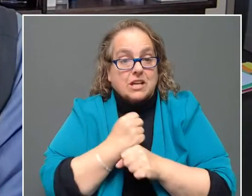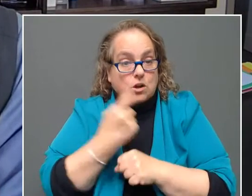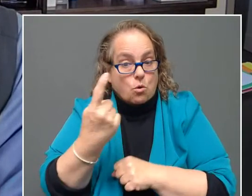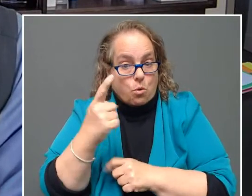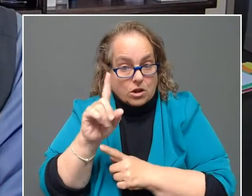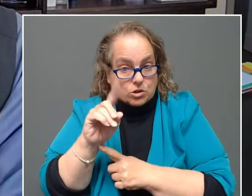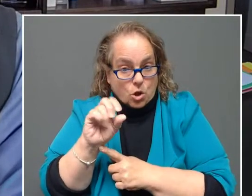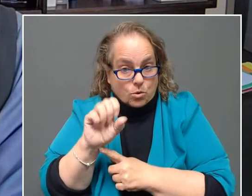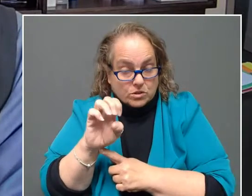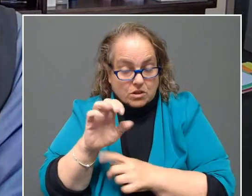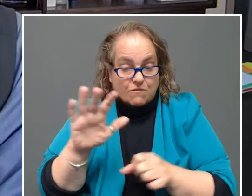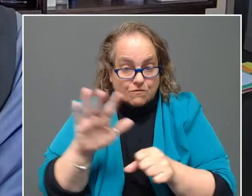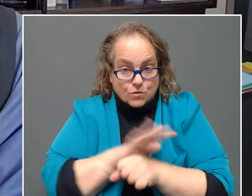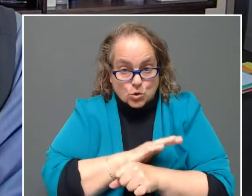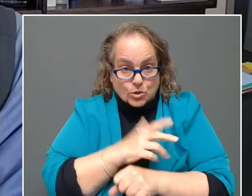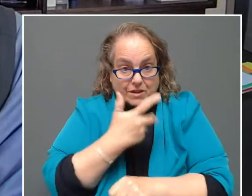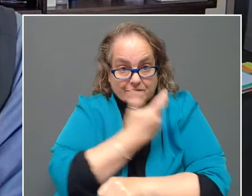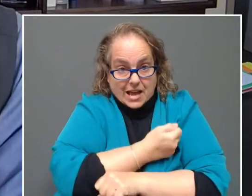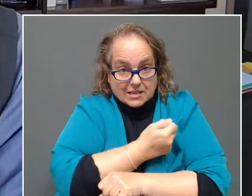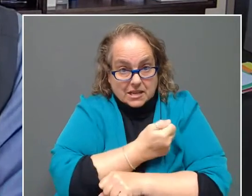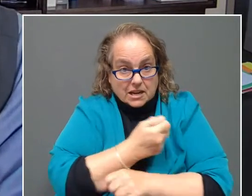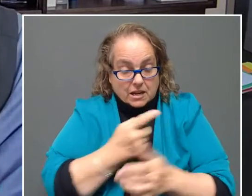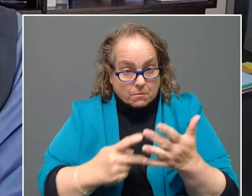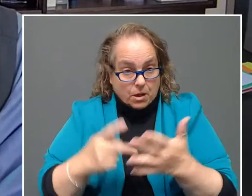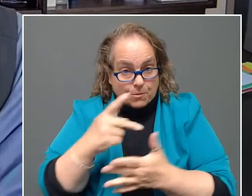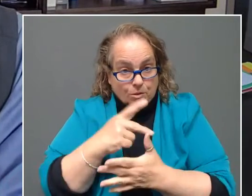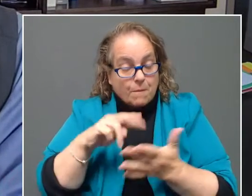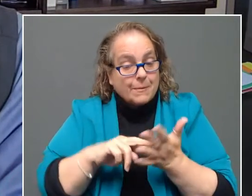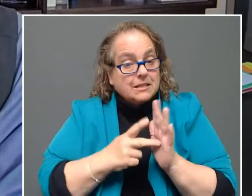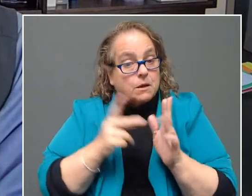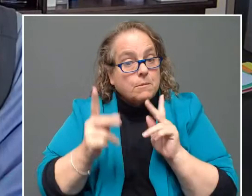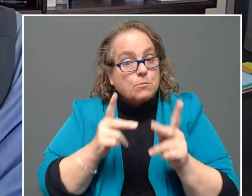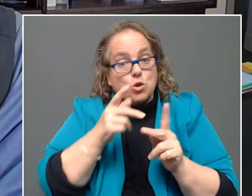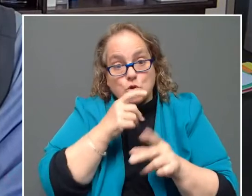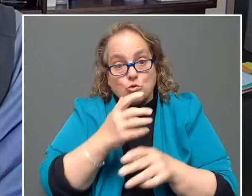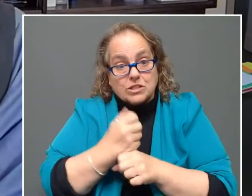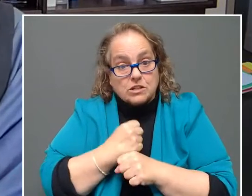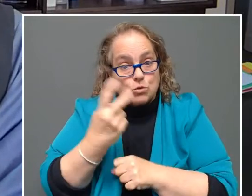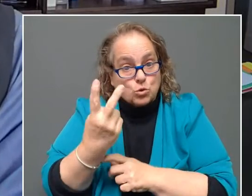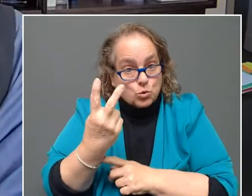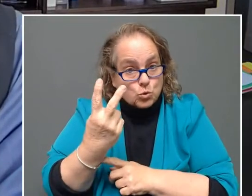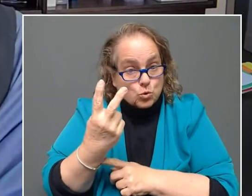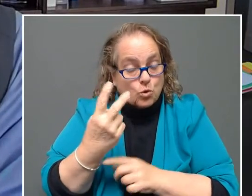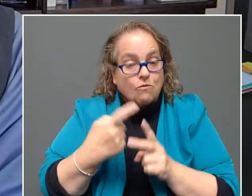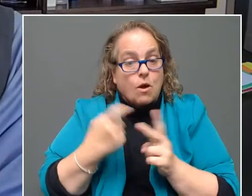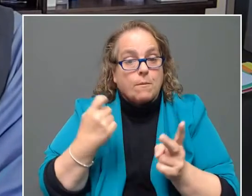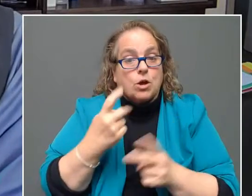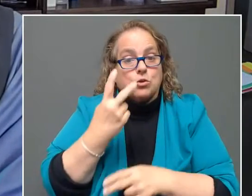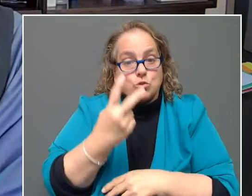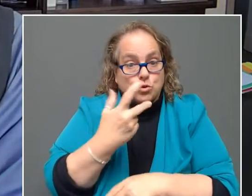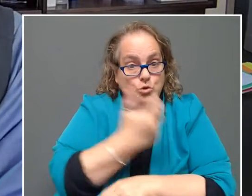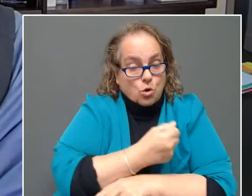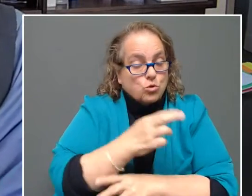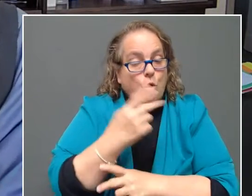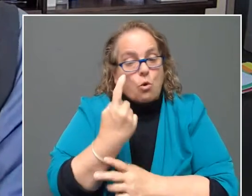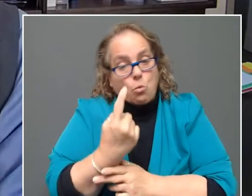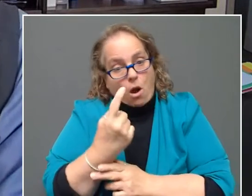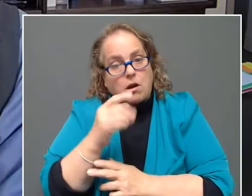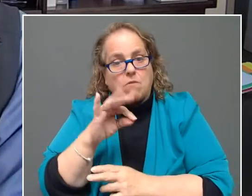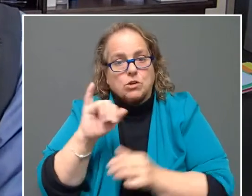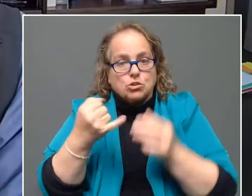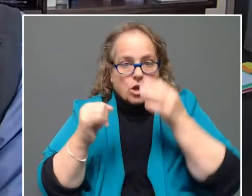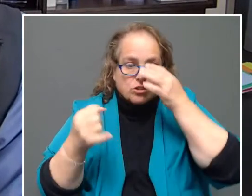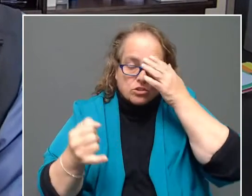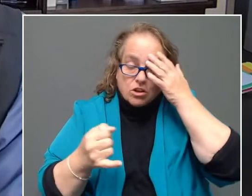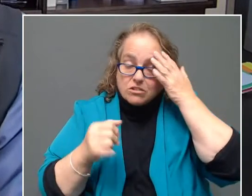fully vaccinated population. That means people who've received 2 doses of a 2-dose vaccine or 1 of the Johnson & Johnson. It